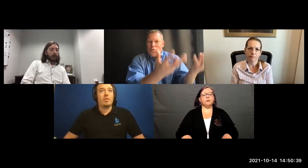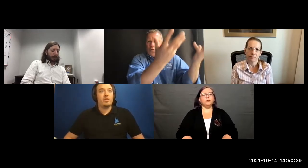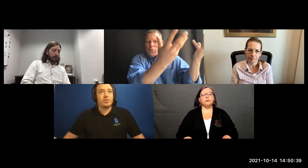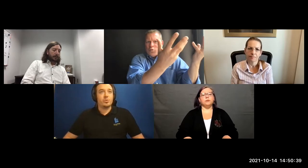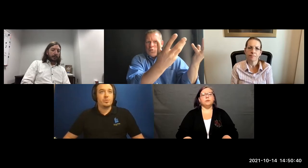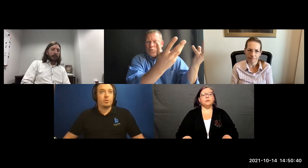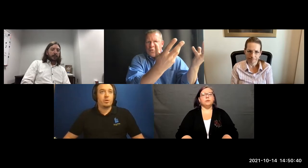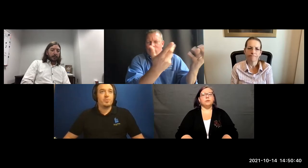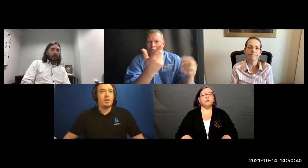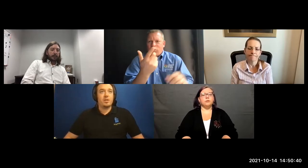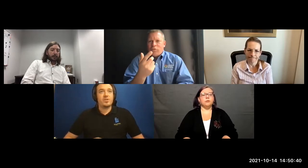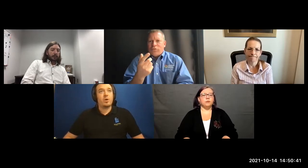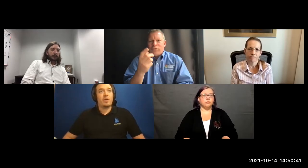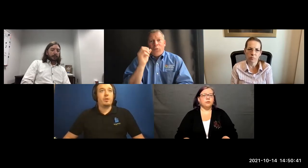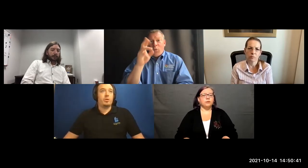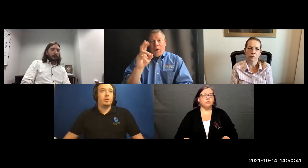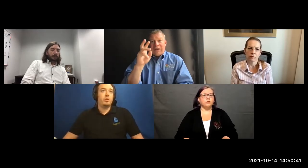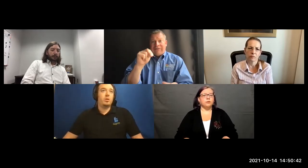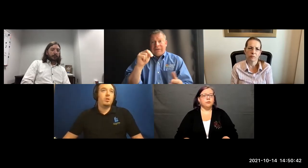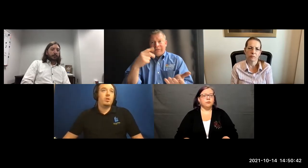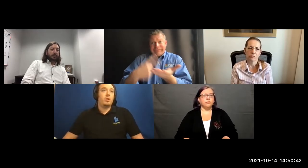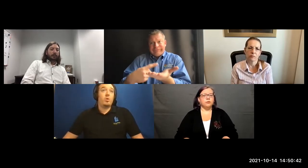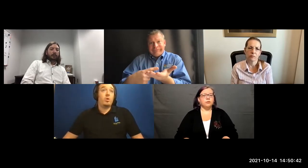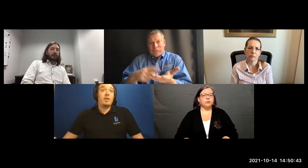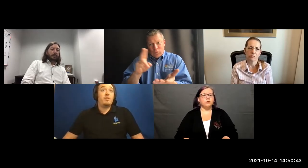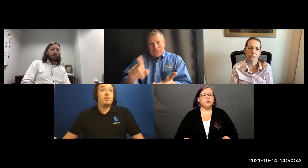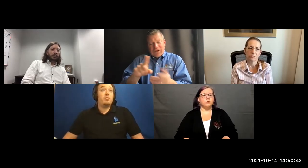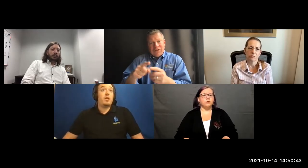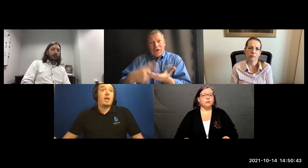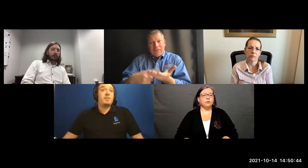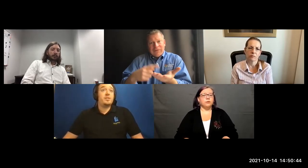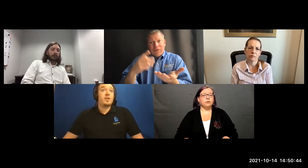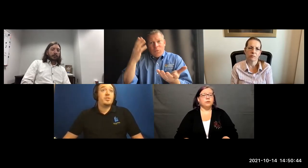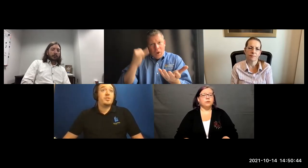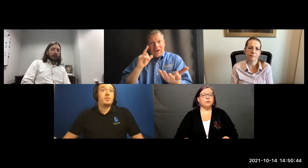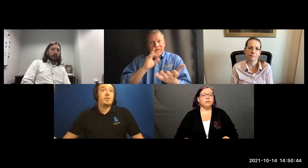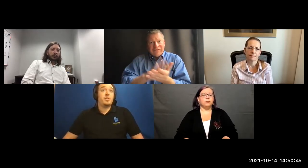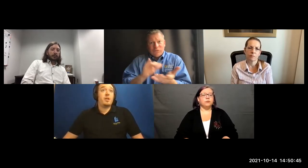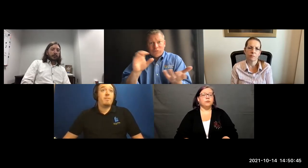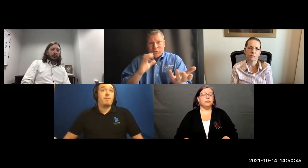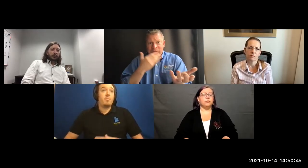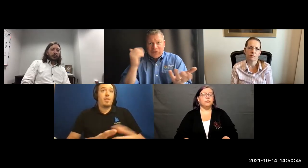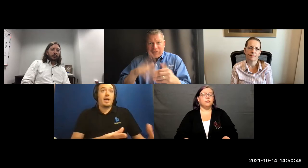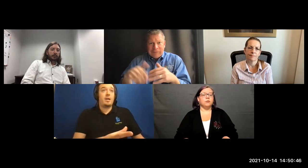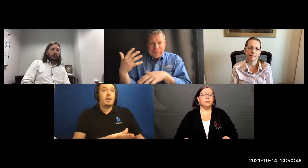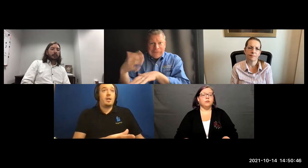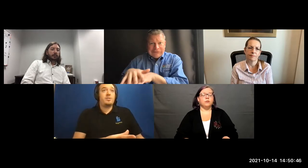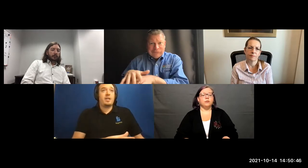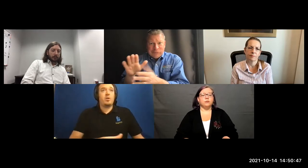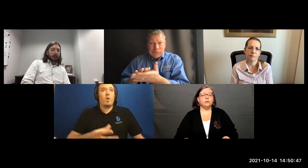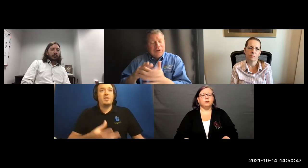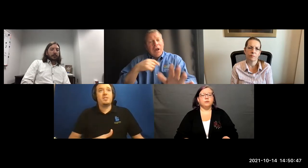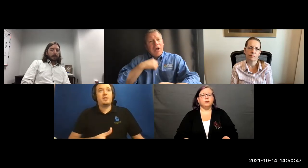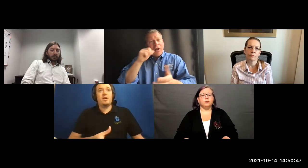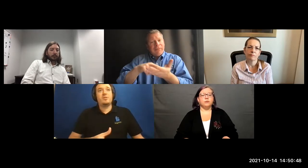share that with other schools and programs? Let's grow everyone. Or even having discussions from that and